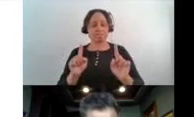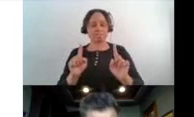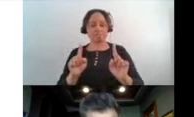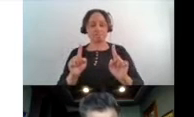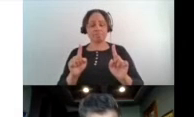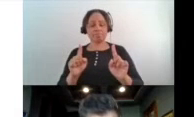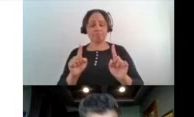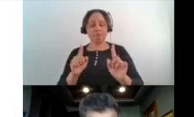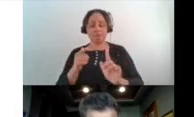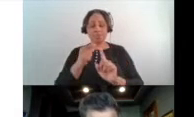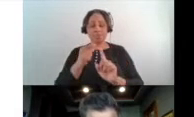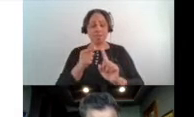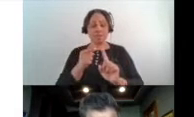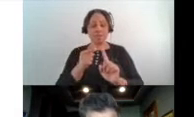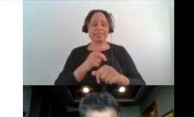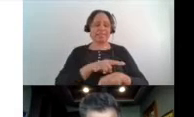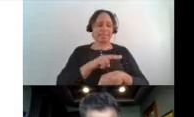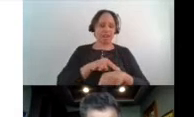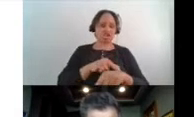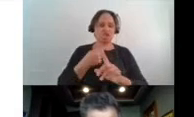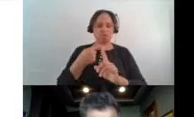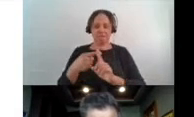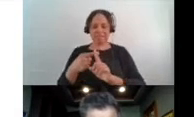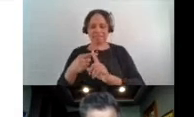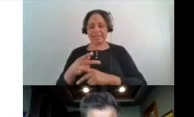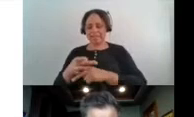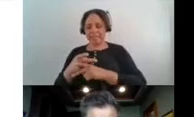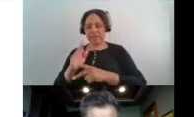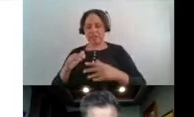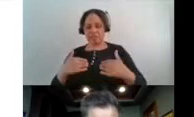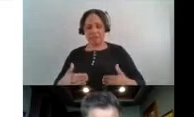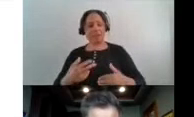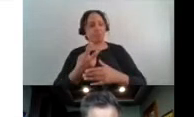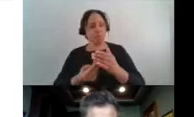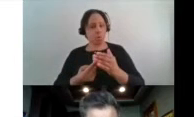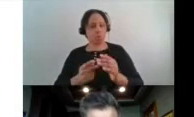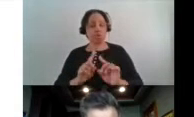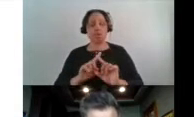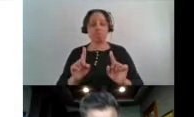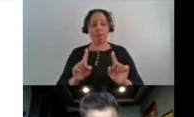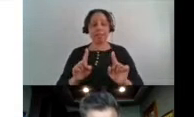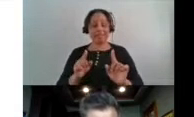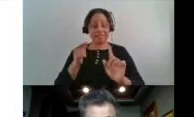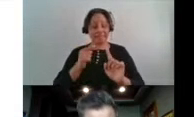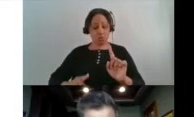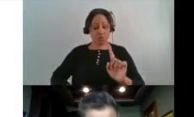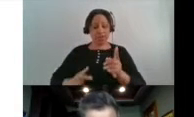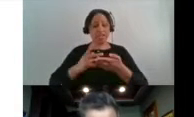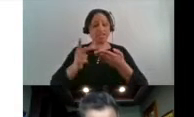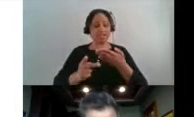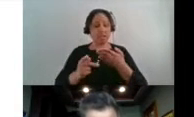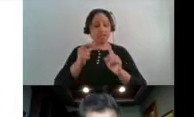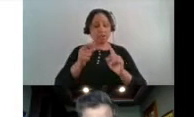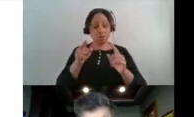is, indeed, it is nature and nurture, both that cause the progression of kidney disease. But until the kidneys fail, or until you have your first